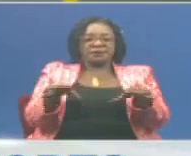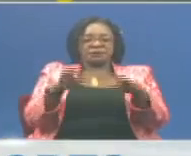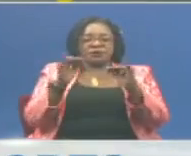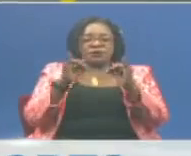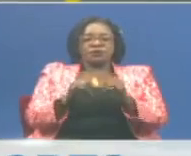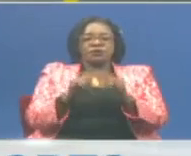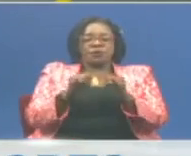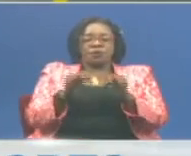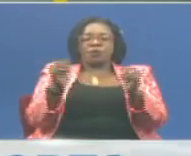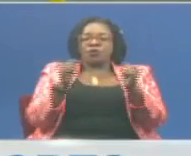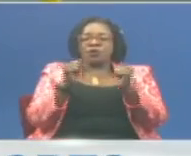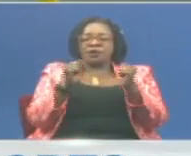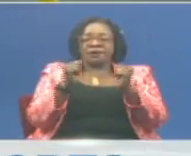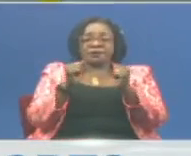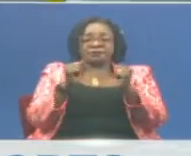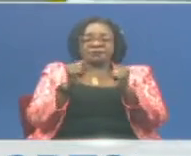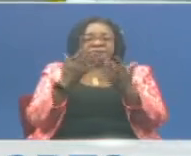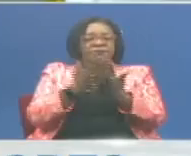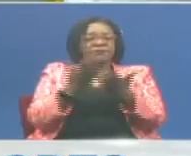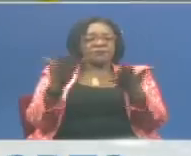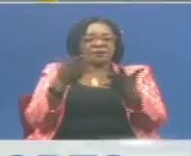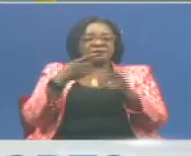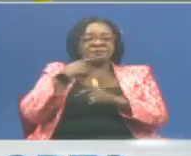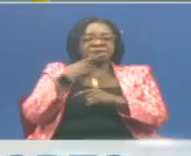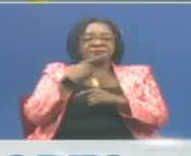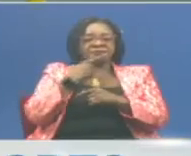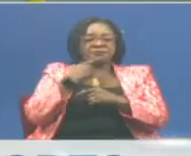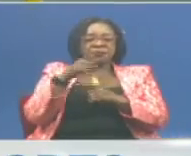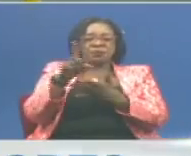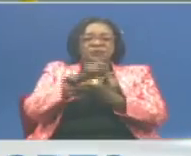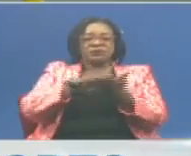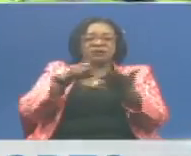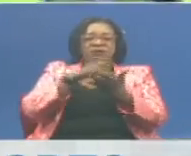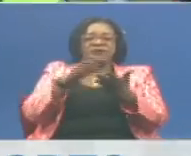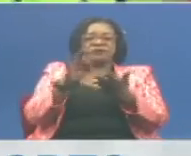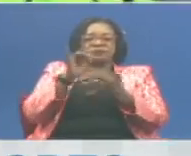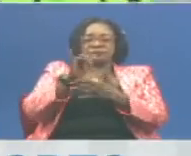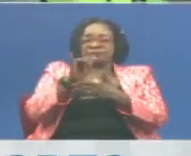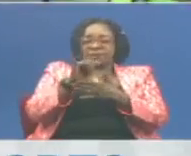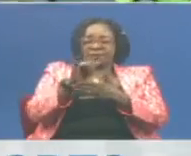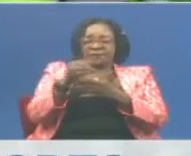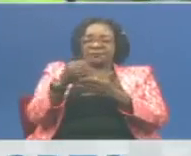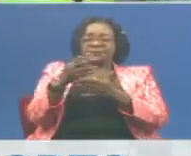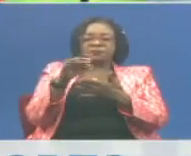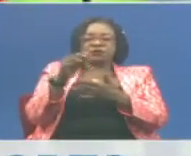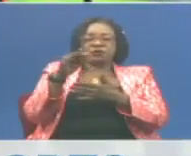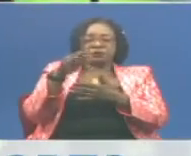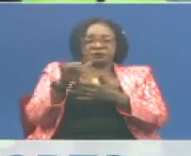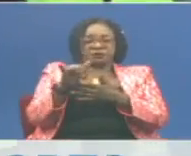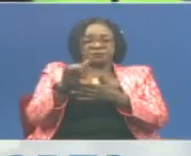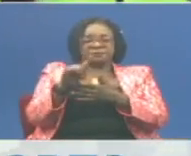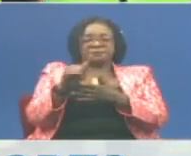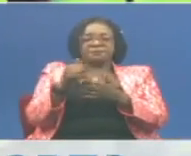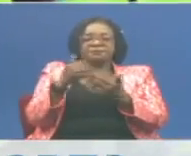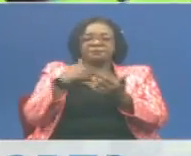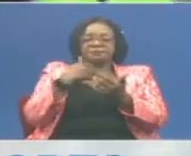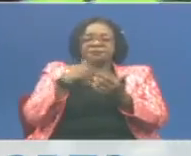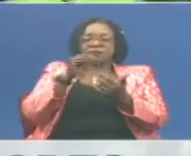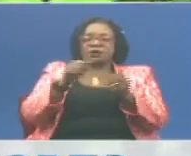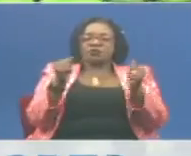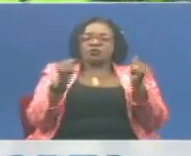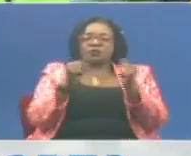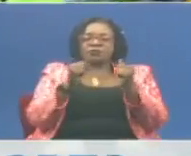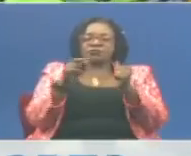cooling facility has been installed at JKIA by logistics firm Mitchell Cotts Freight Kenya Limited. Now, the equipment can cool up to